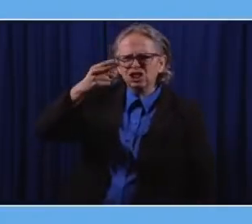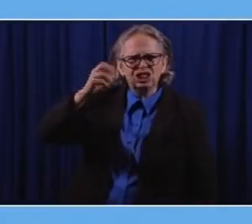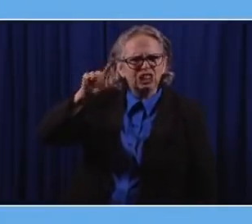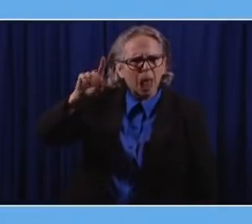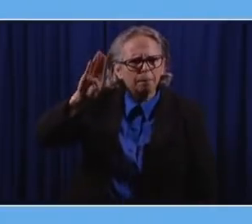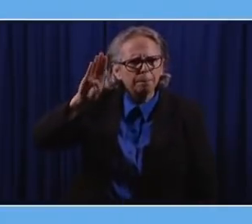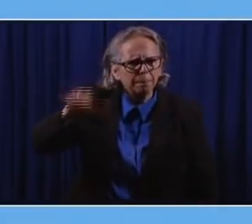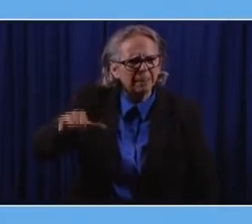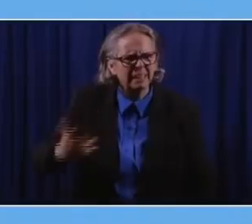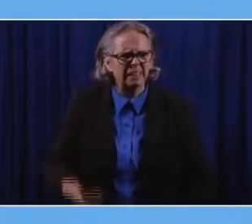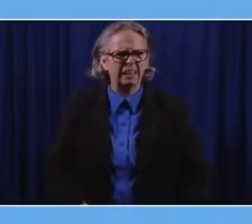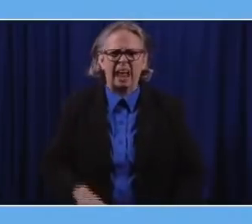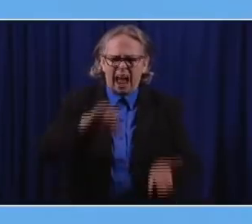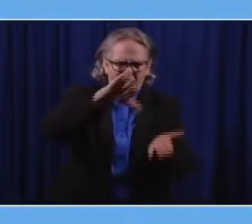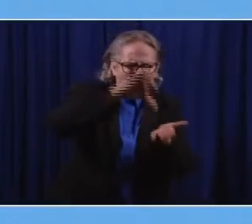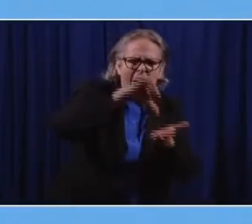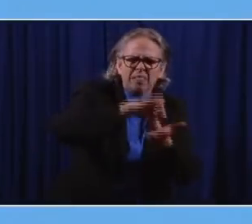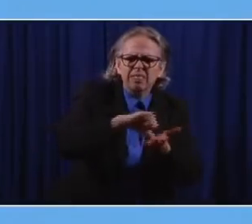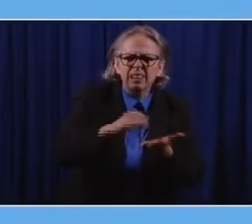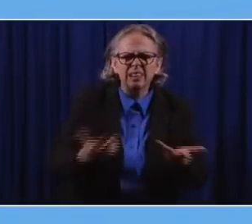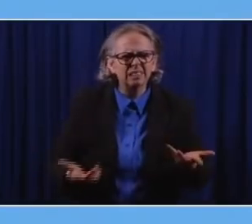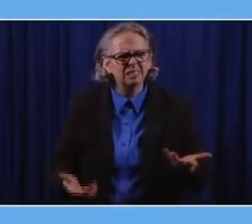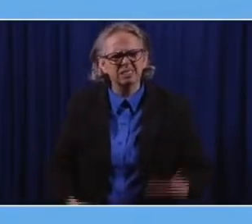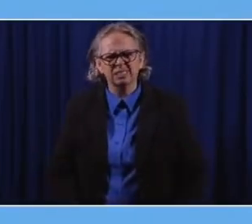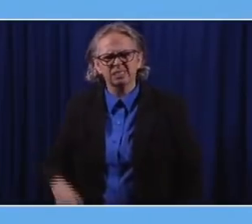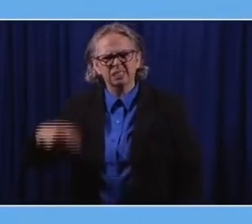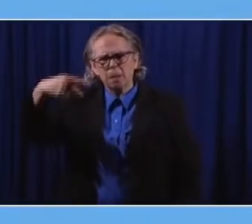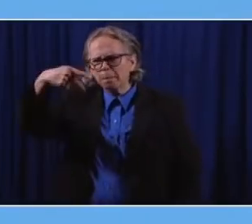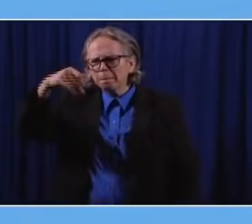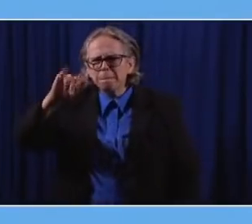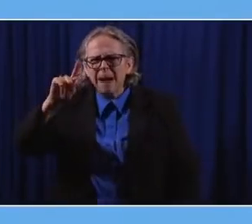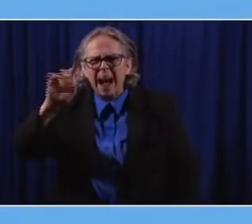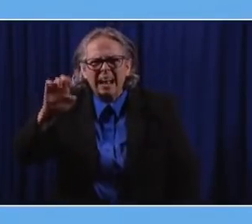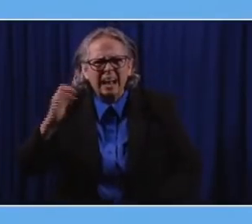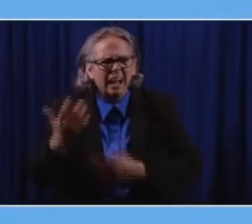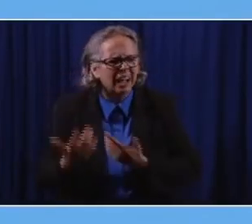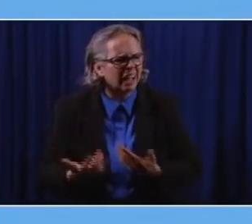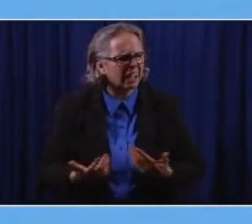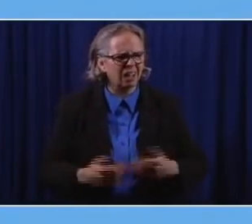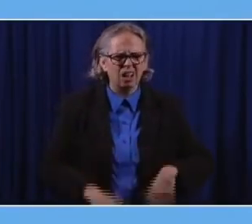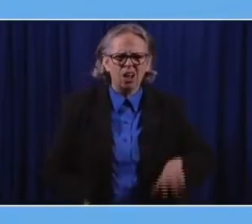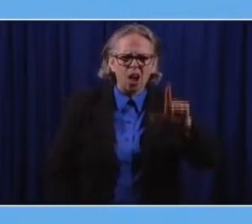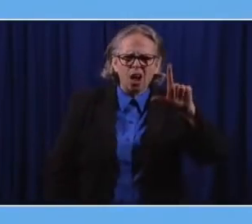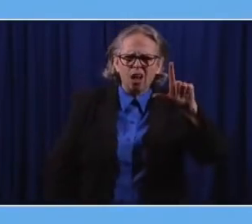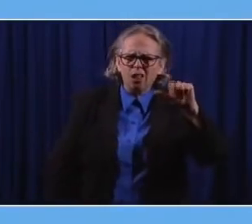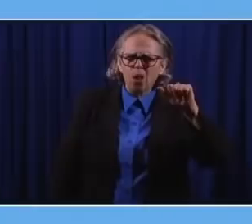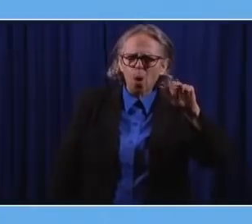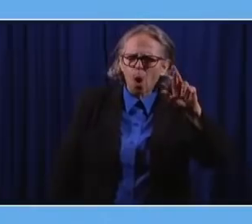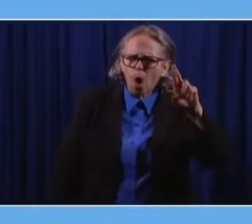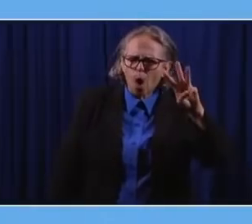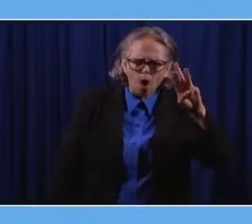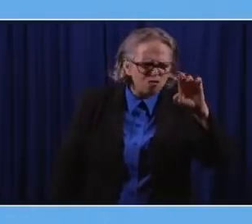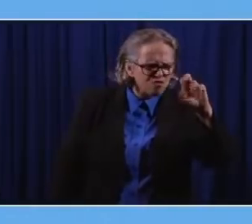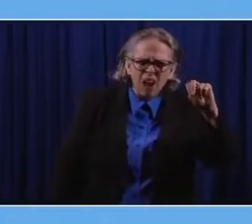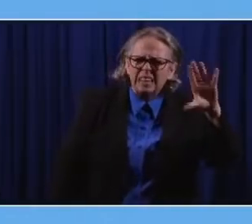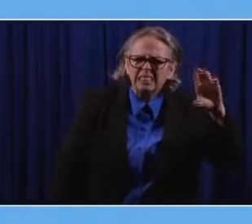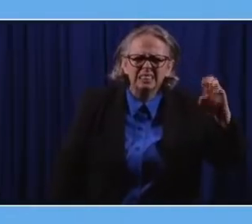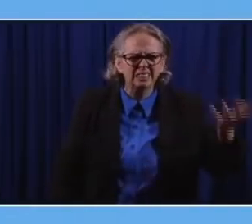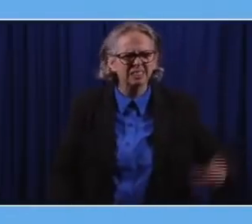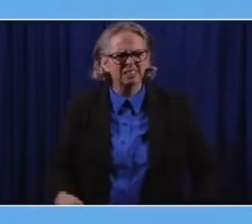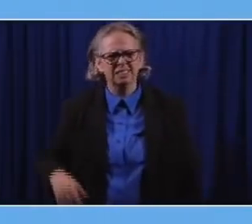Central Ohio, Southern Ohio, Lawrence County, Southern Ohio, Miami, Dark, Wood,